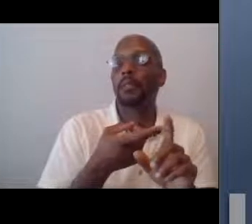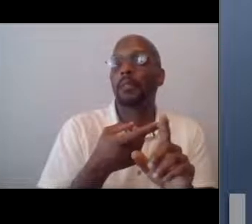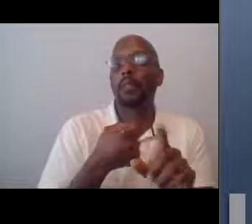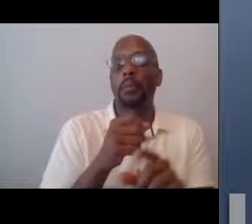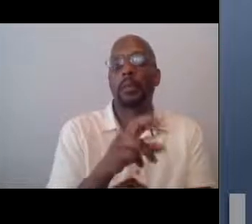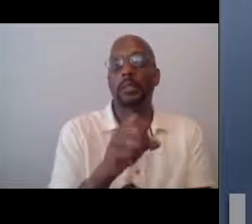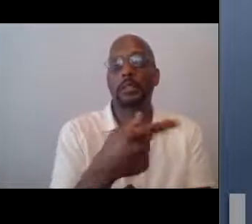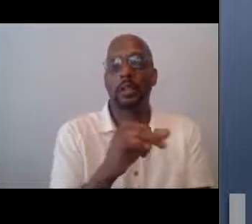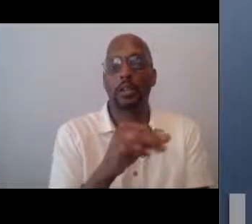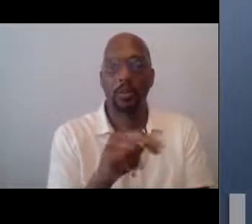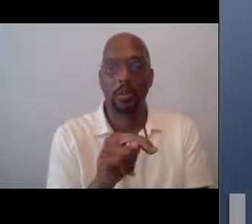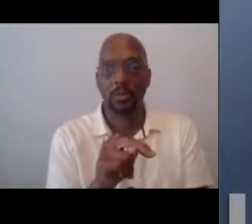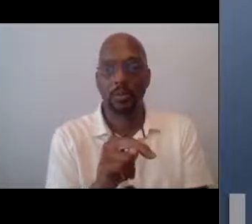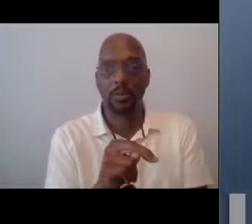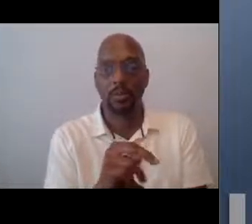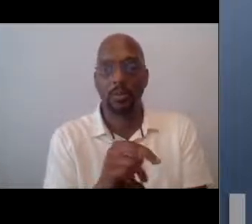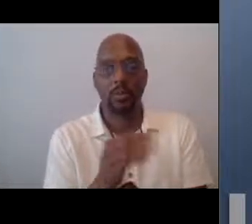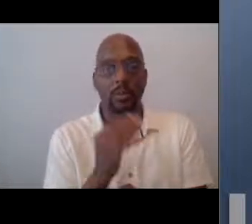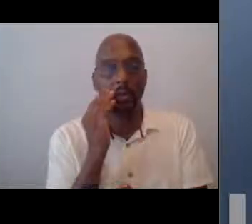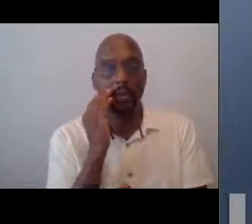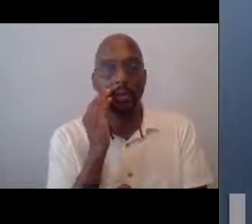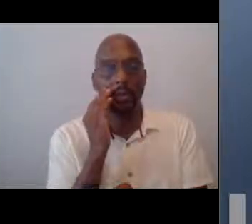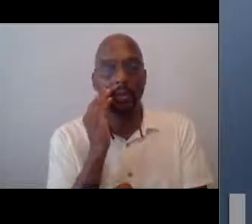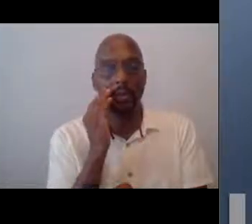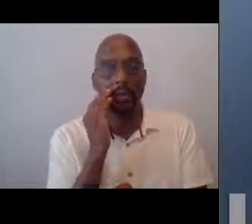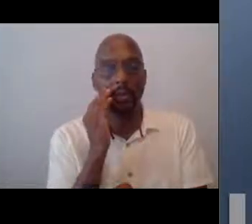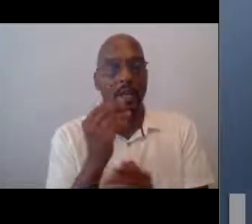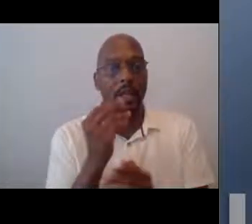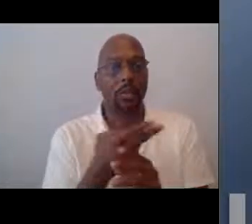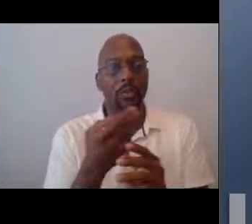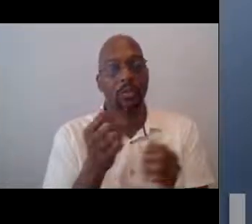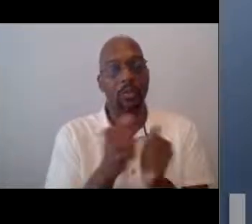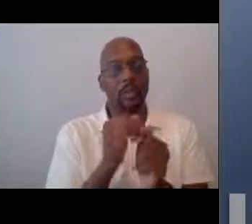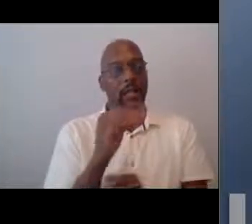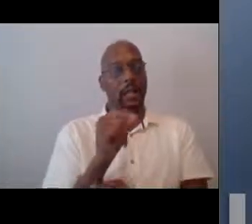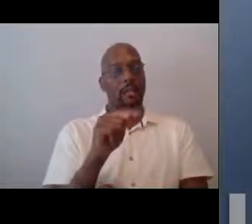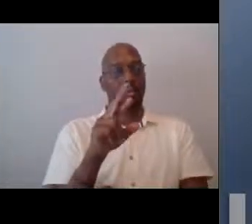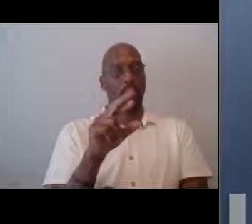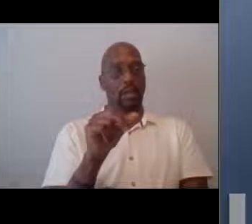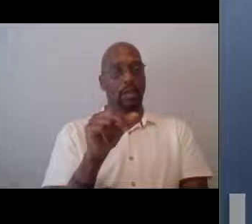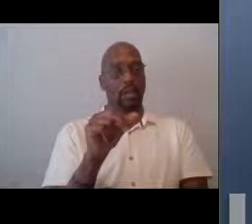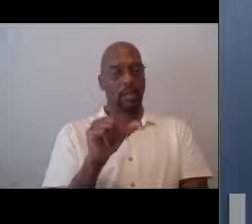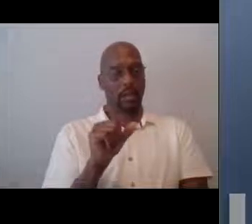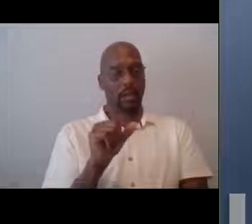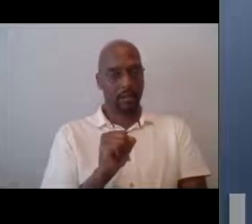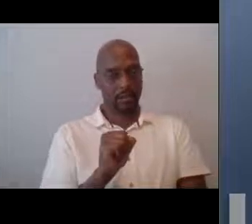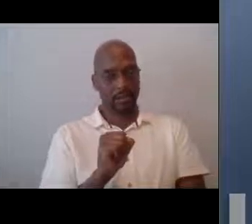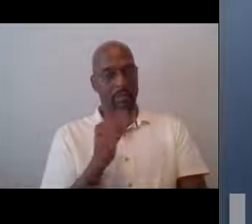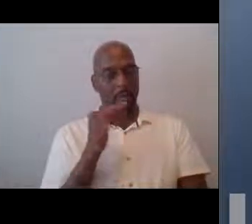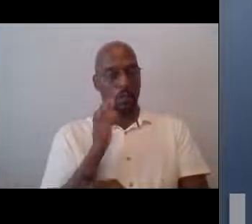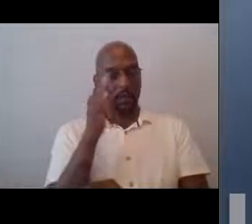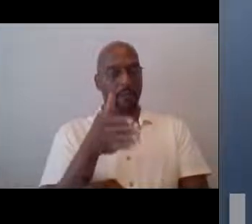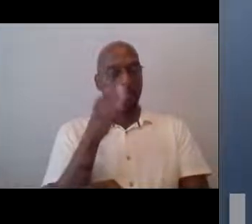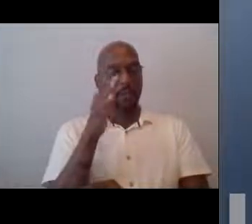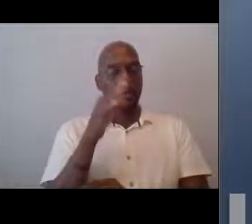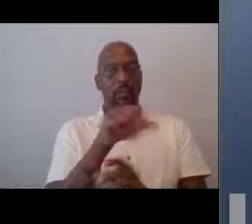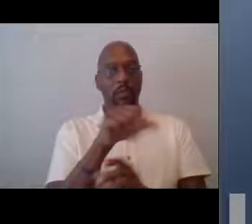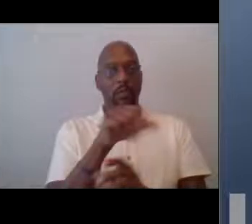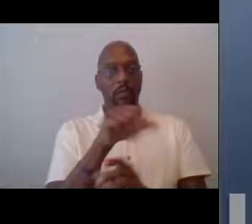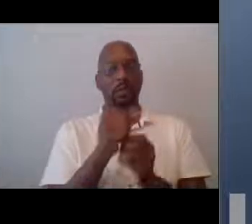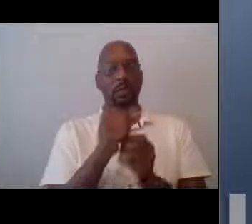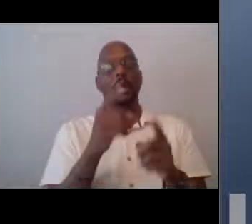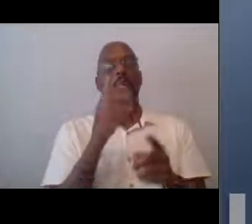the initial iteration is already being used by Caltrans. We hope that future engagement with the regions and CTC will ensure that